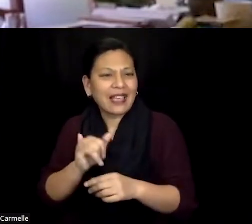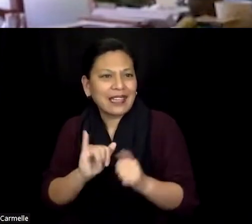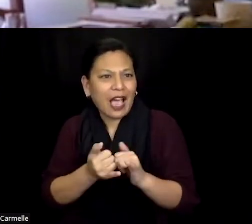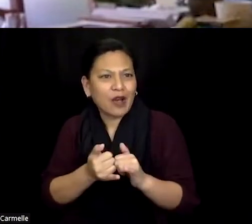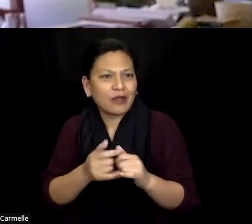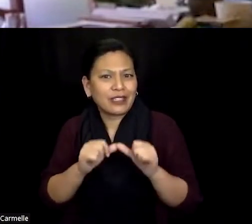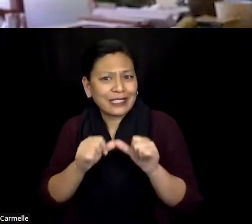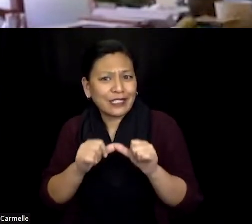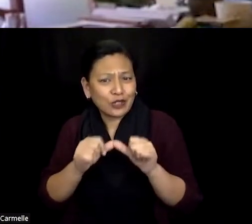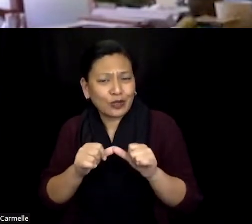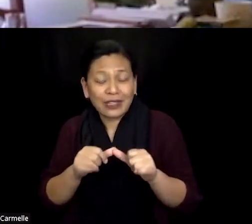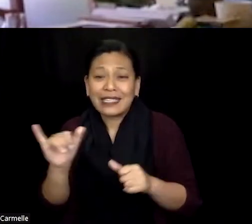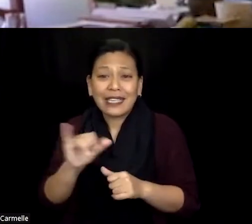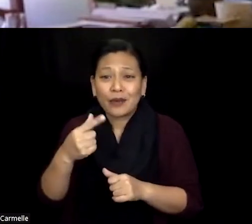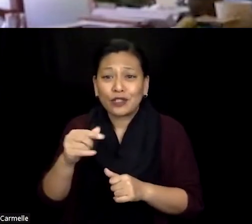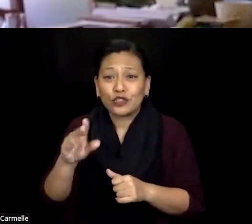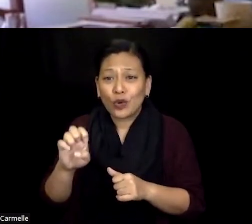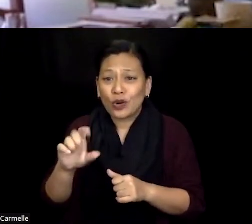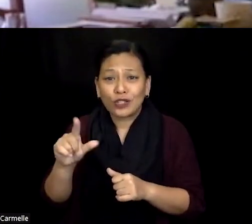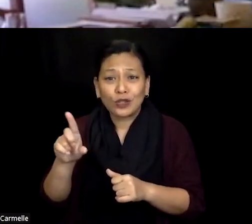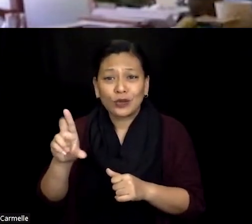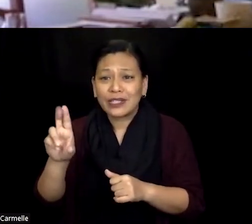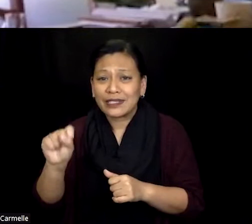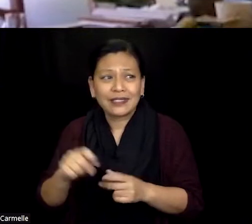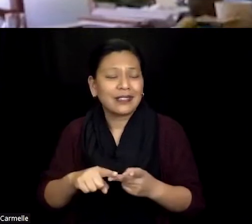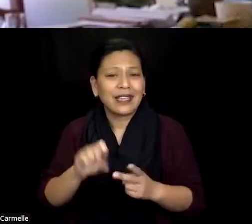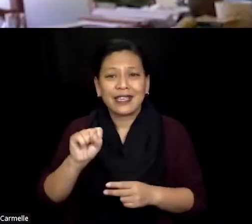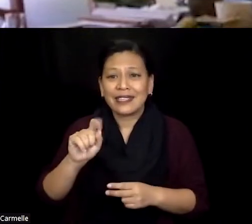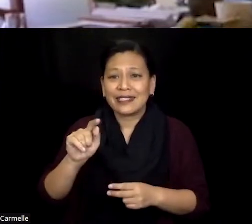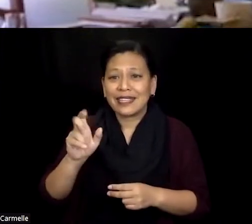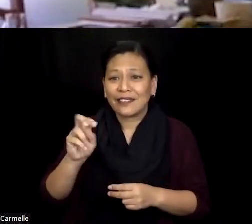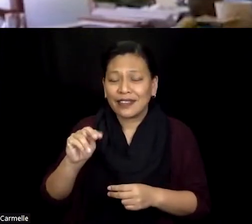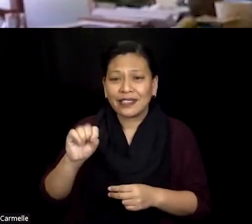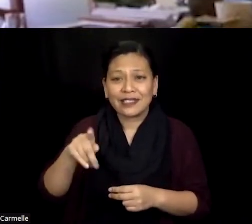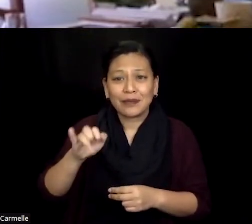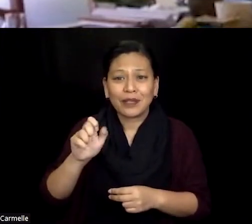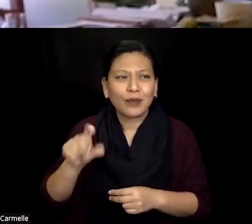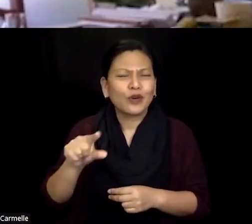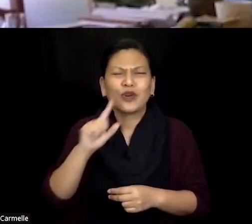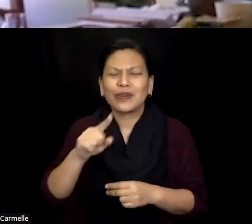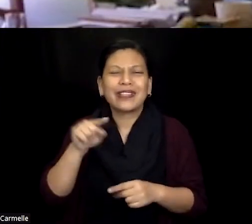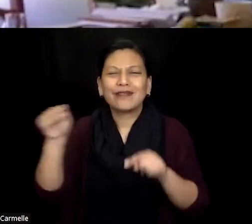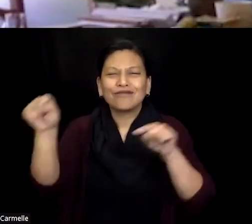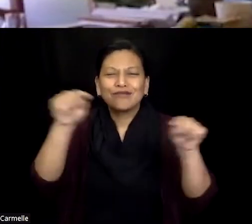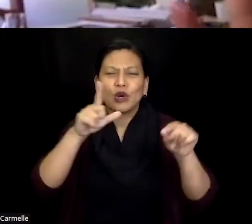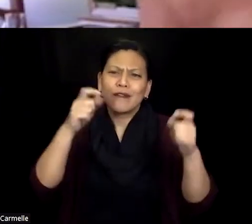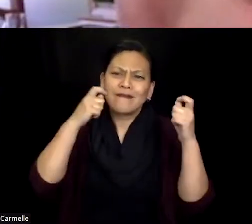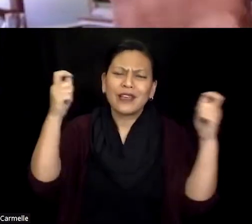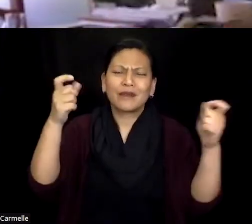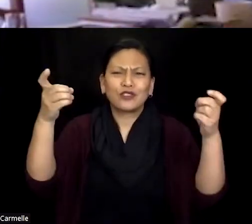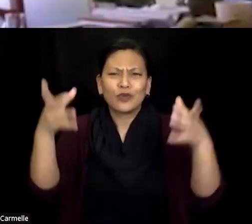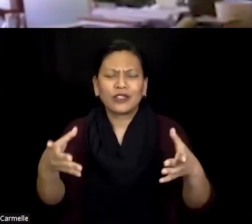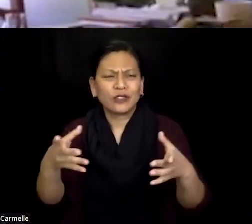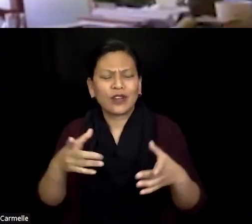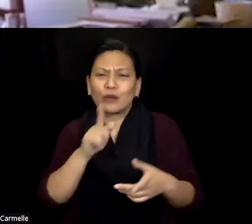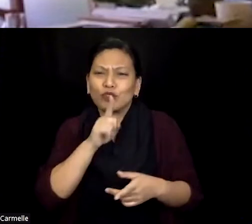but like, you know, George Lucas and Steven Spielberg and Robert Zemeckis, I'm sure we're all the same. Like, you know, Joe Dante, I'm sure like that whole crowd of